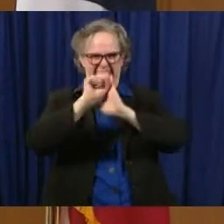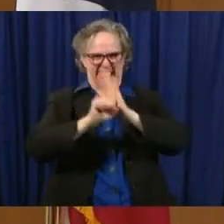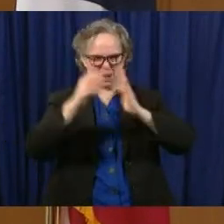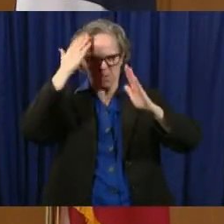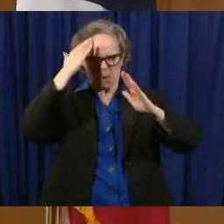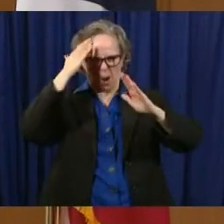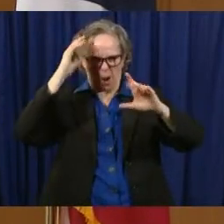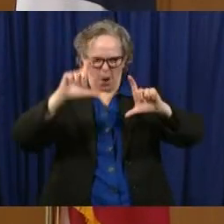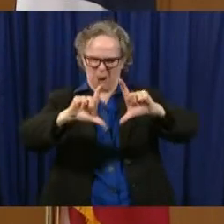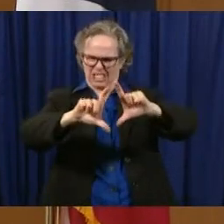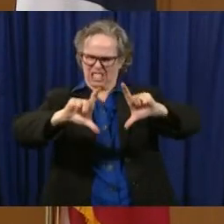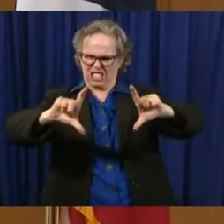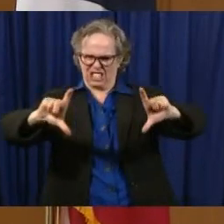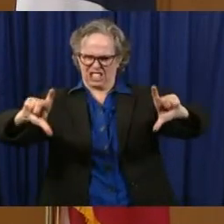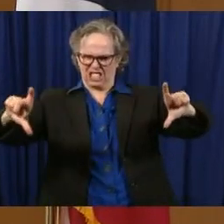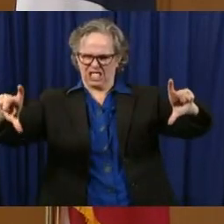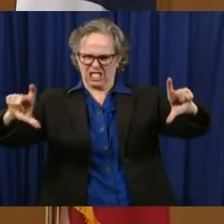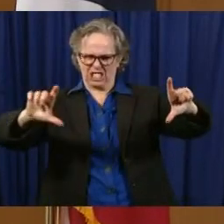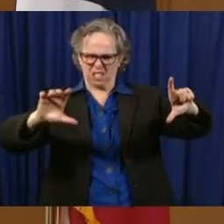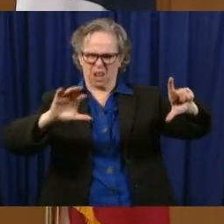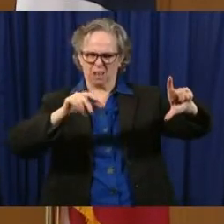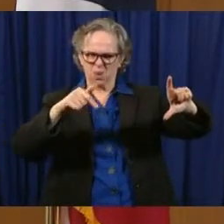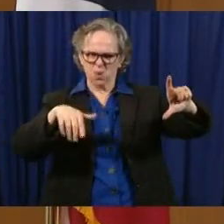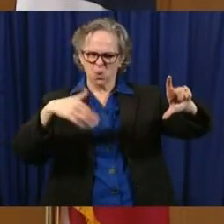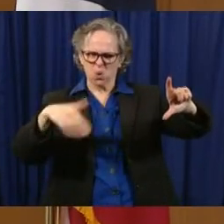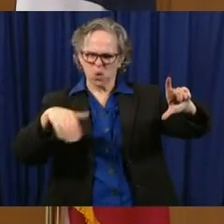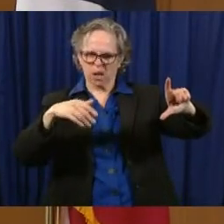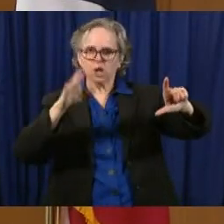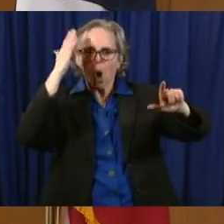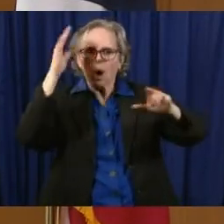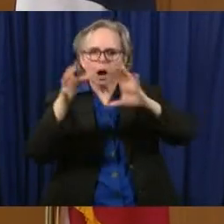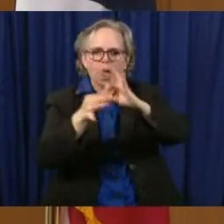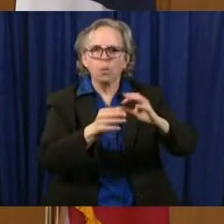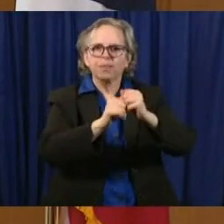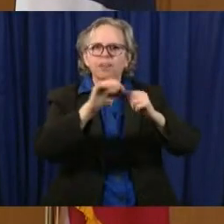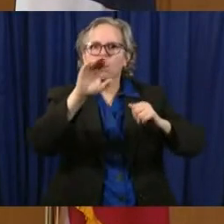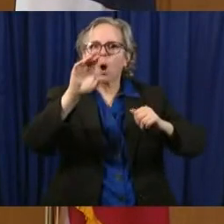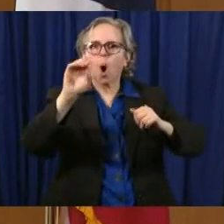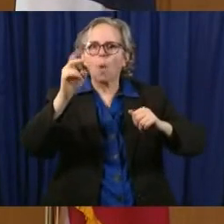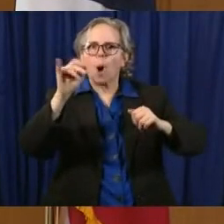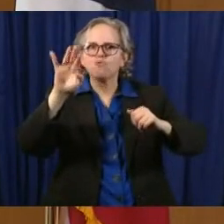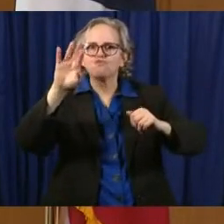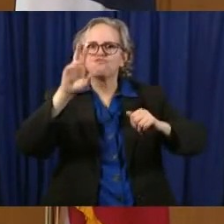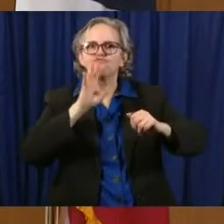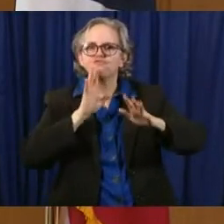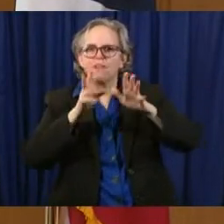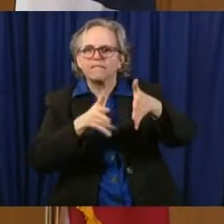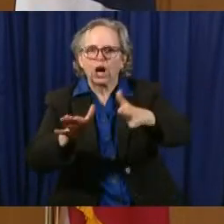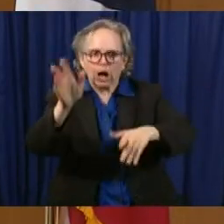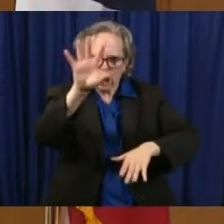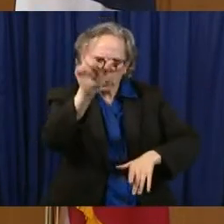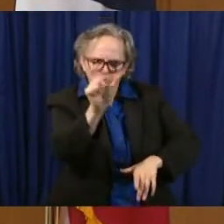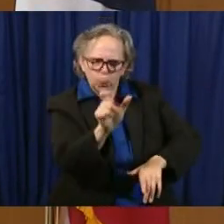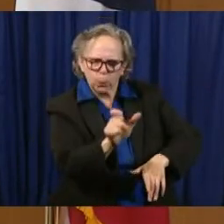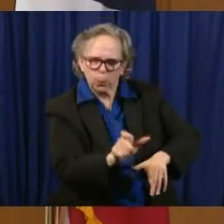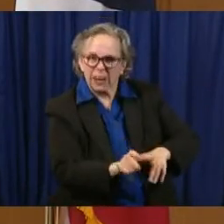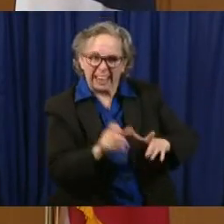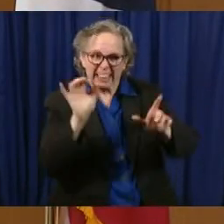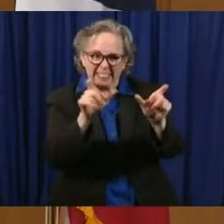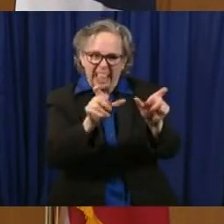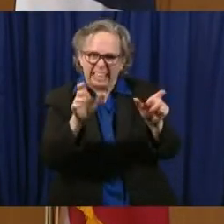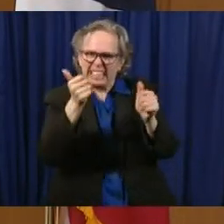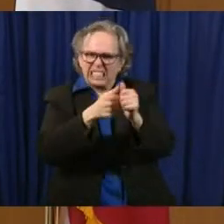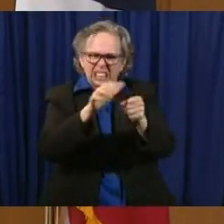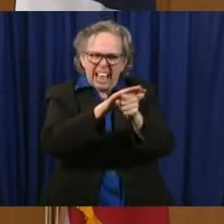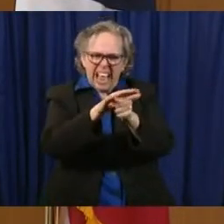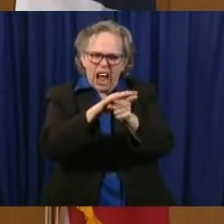down to the Ohio River. So it's, you know, you kind of tailor these per area. And